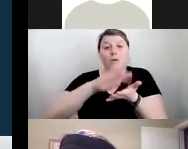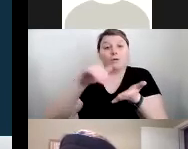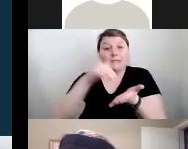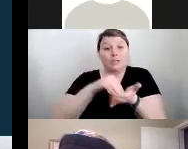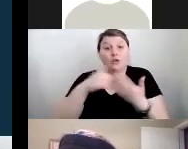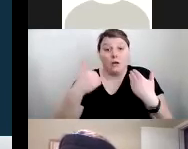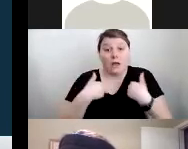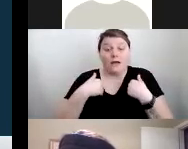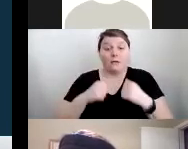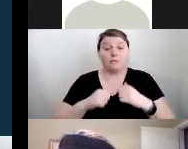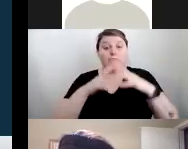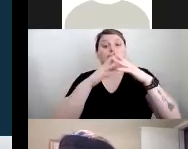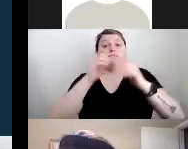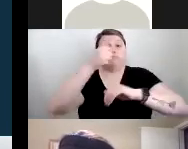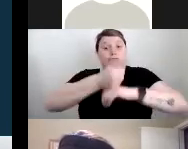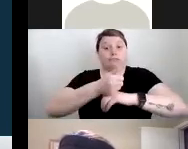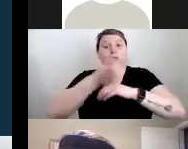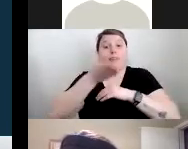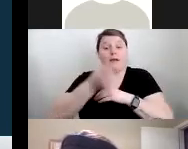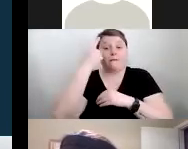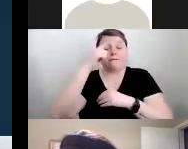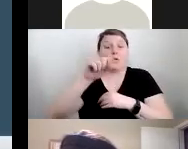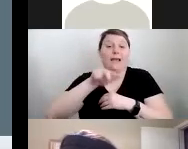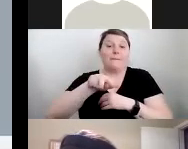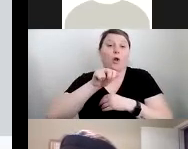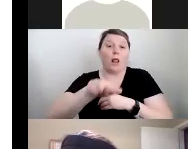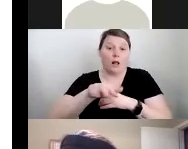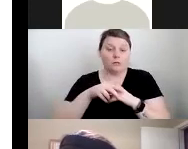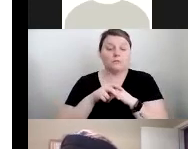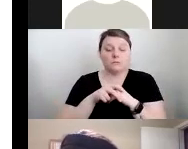was stood up in Liberia for the Ebola outbreak.